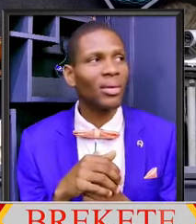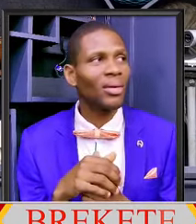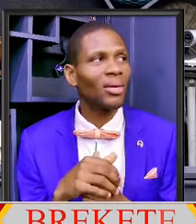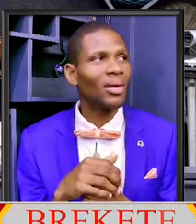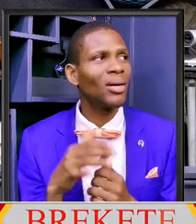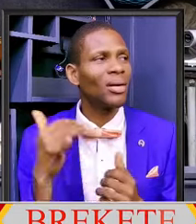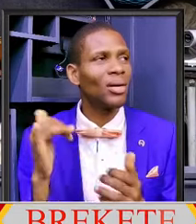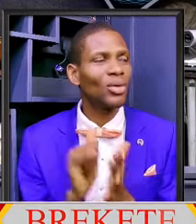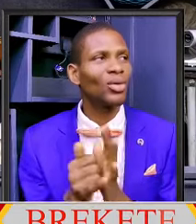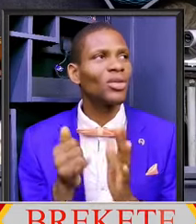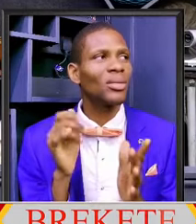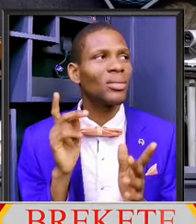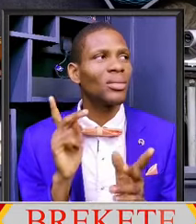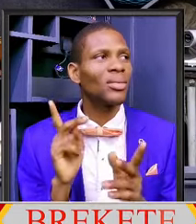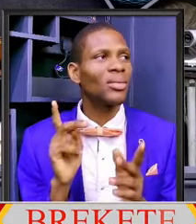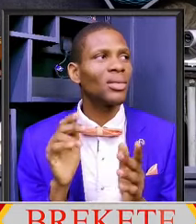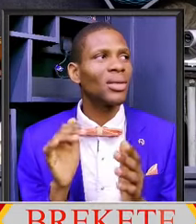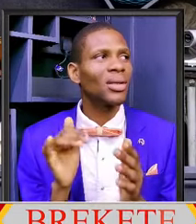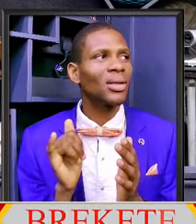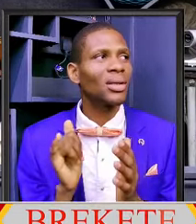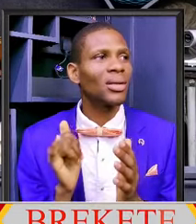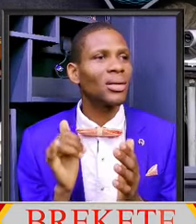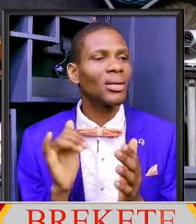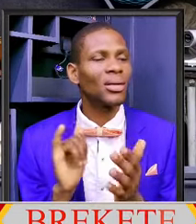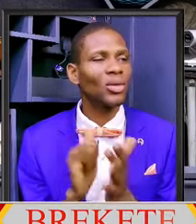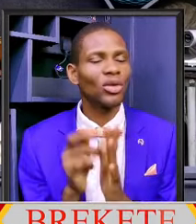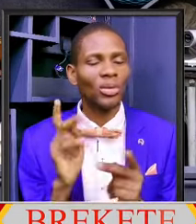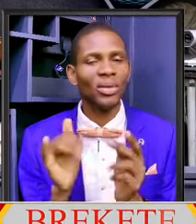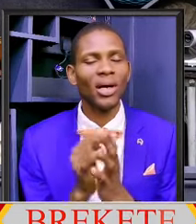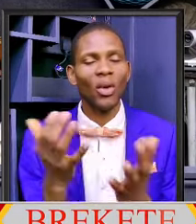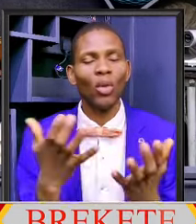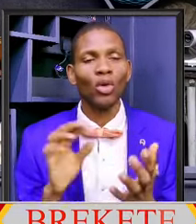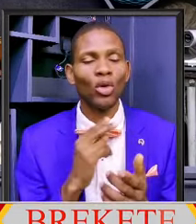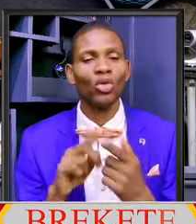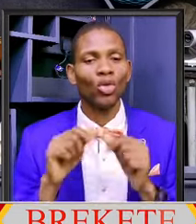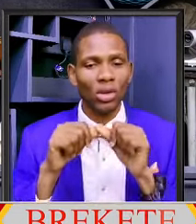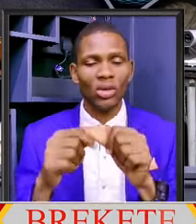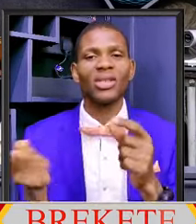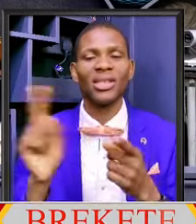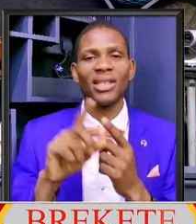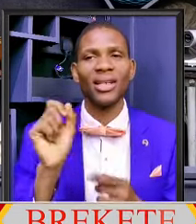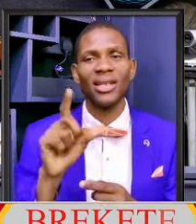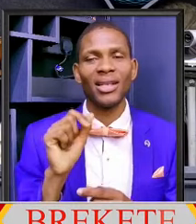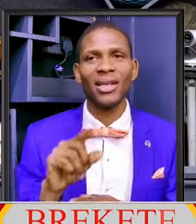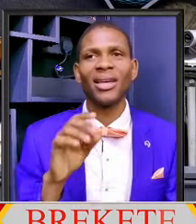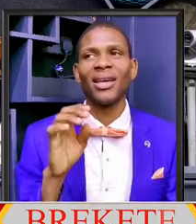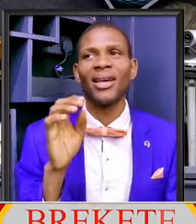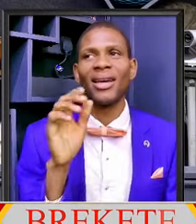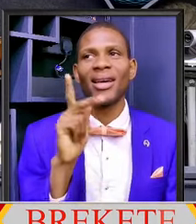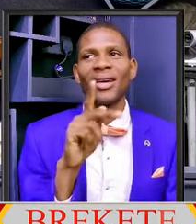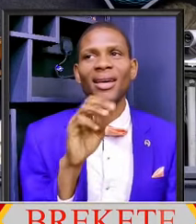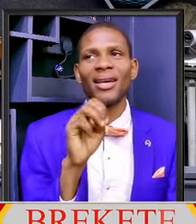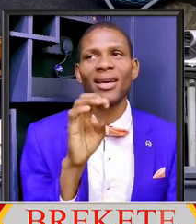okay, those ones, we still want make we reach 11 o'clock, say,